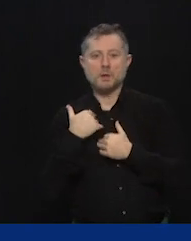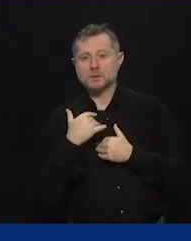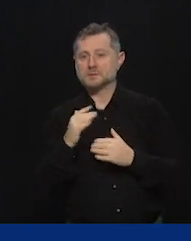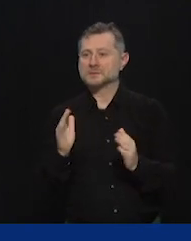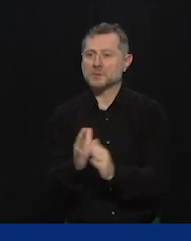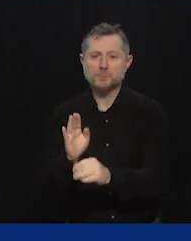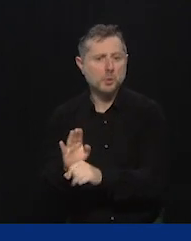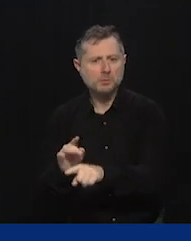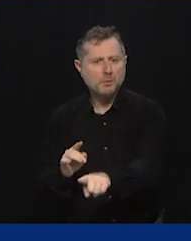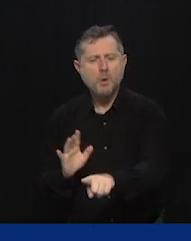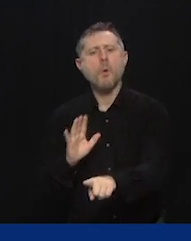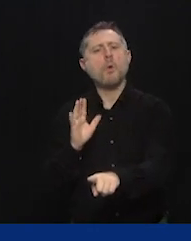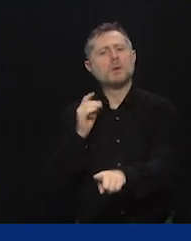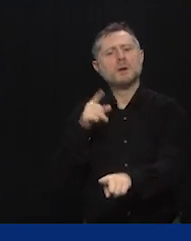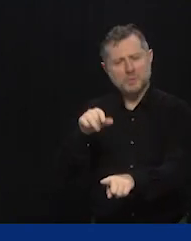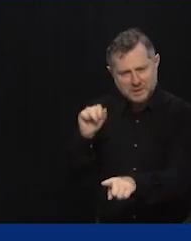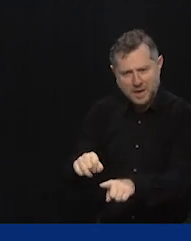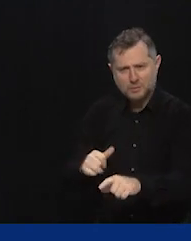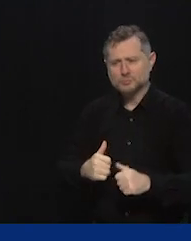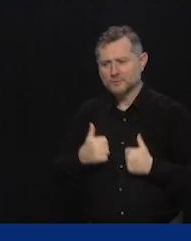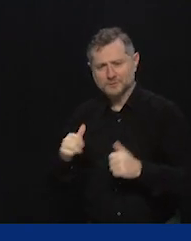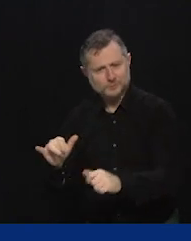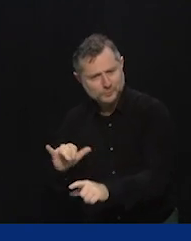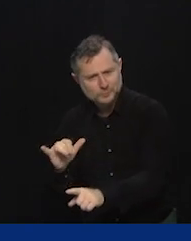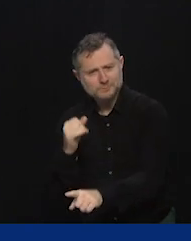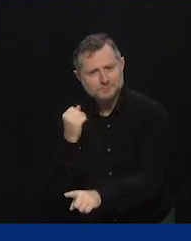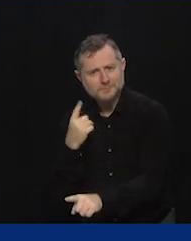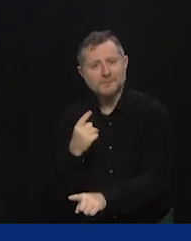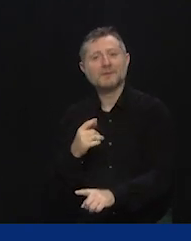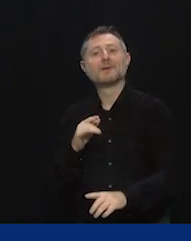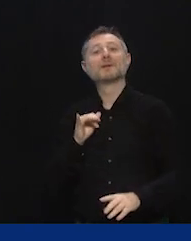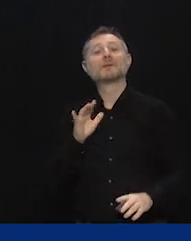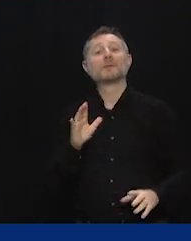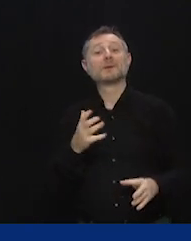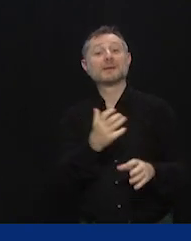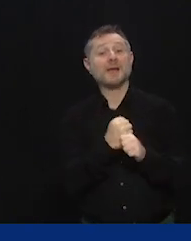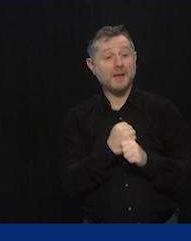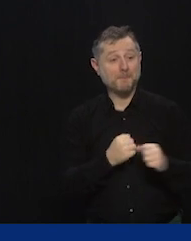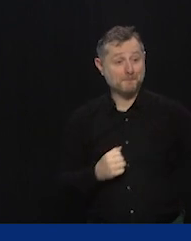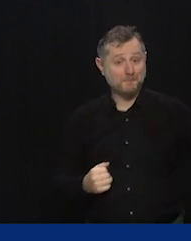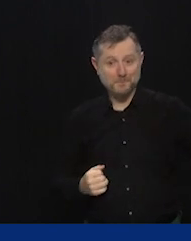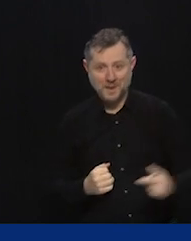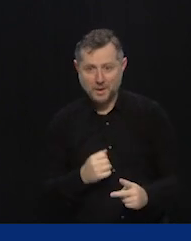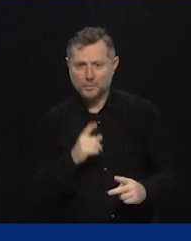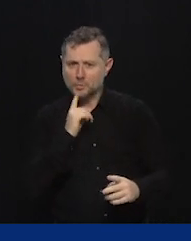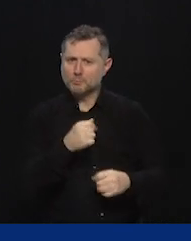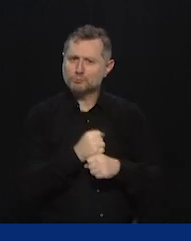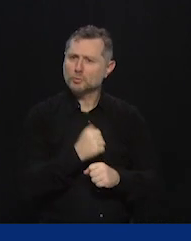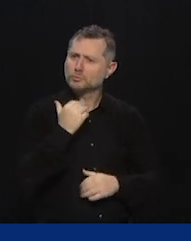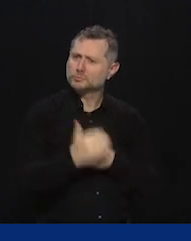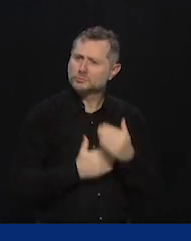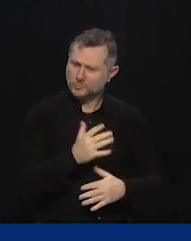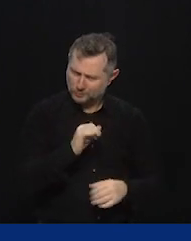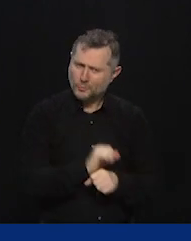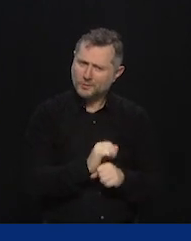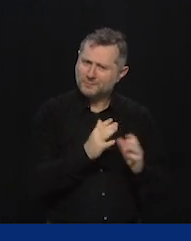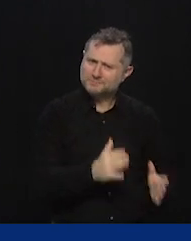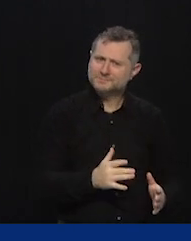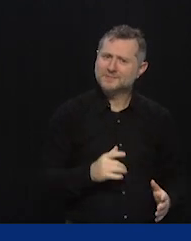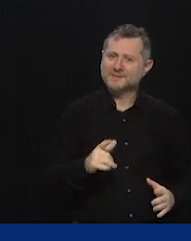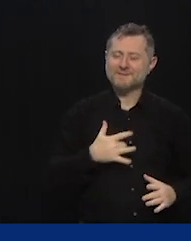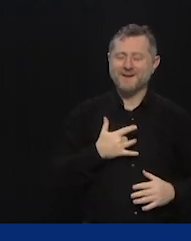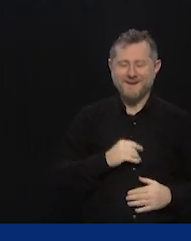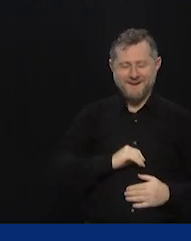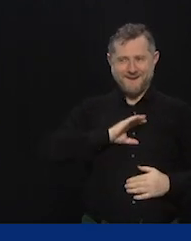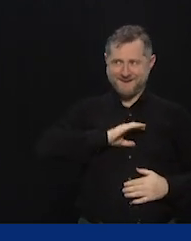small businesses can survive as well. They get back a very productive worker as we try to keep morale high, and they get that productive worker back, or they could use